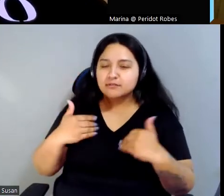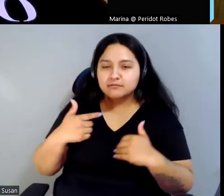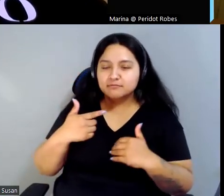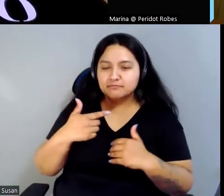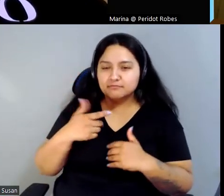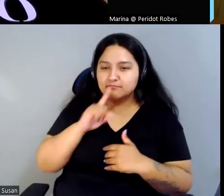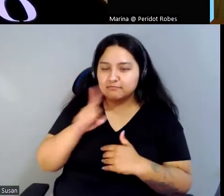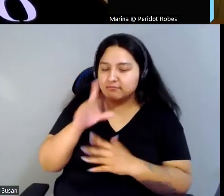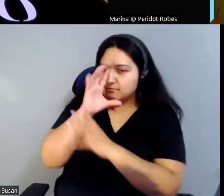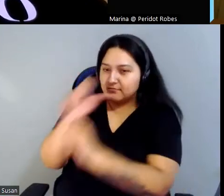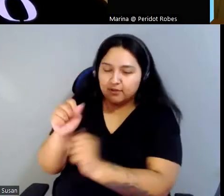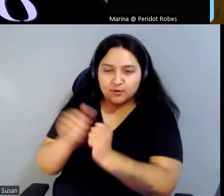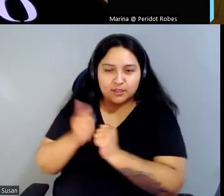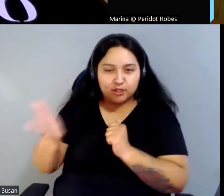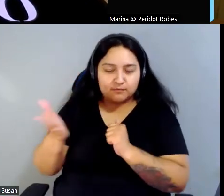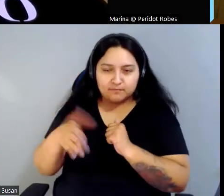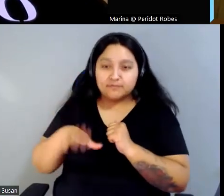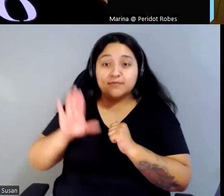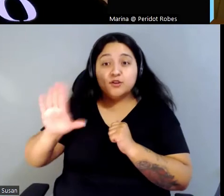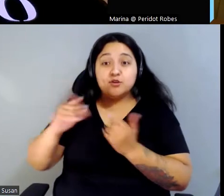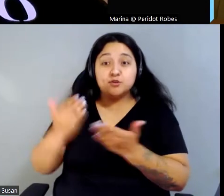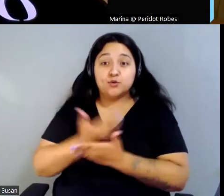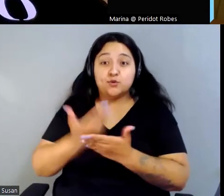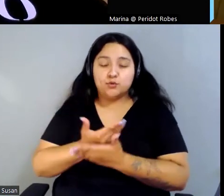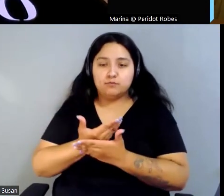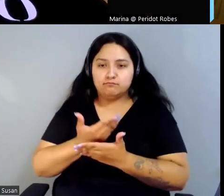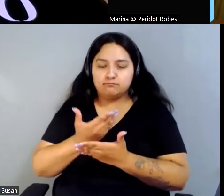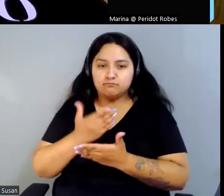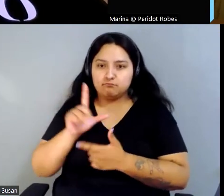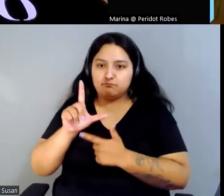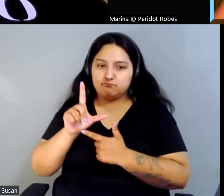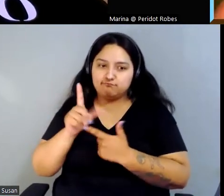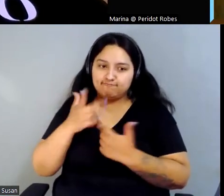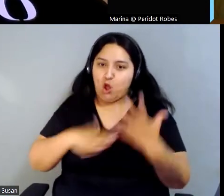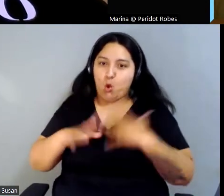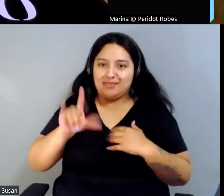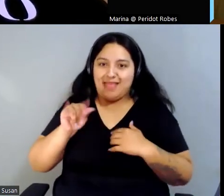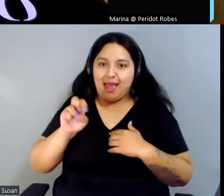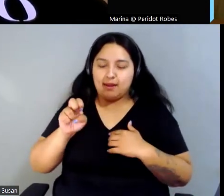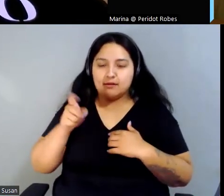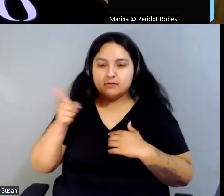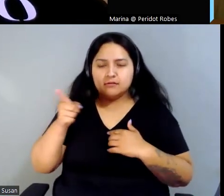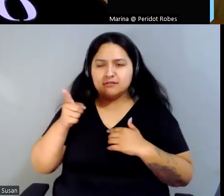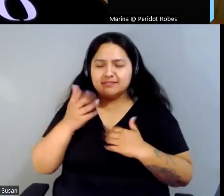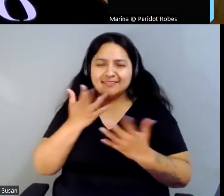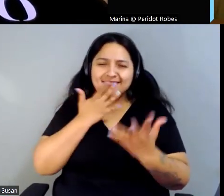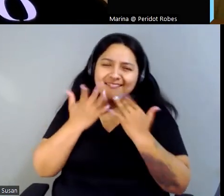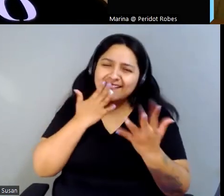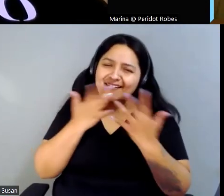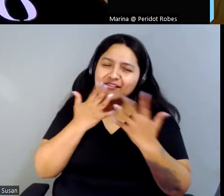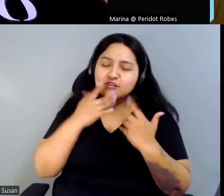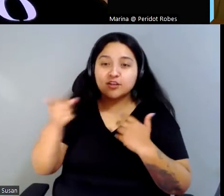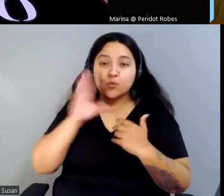weeks ago. And she has a line coming out of like super colorful, I think she's going up to a